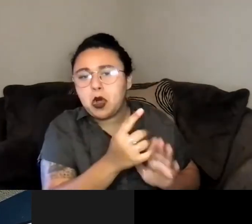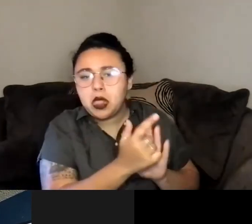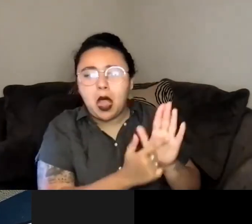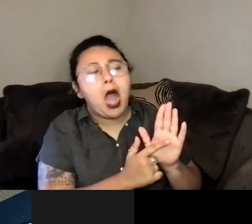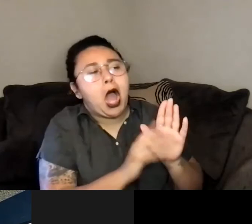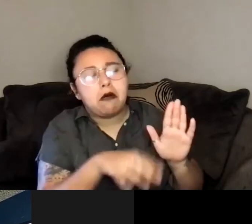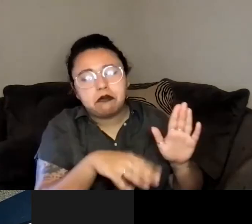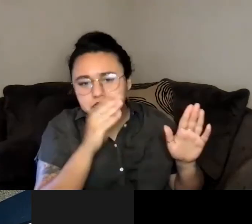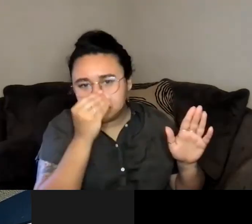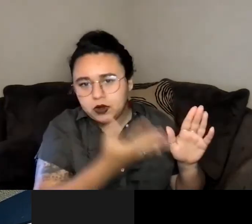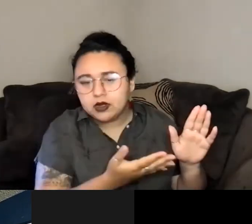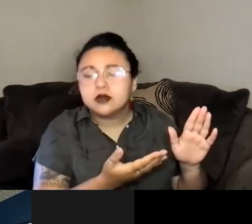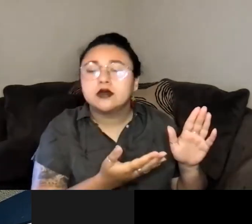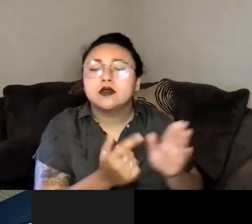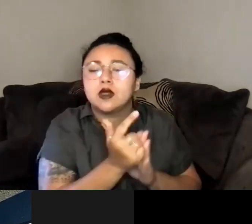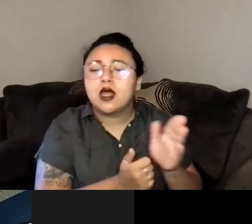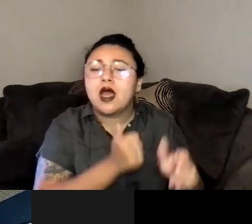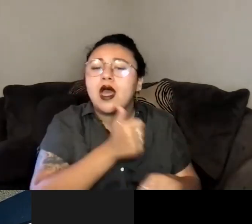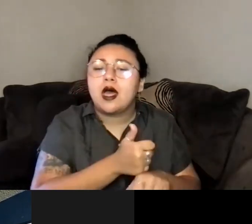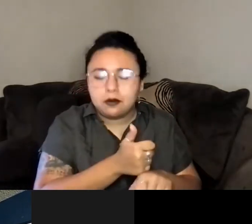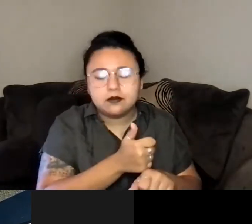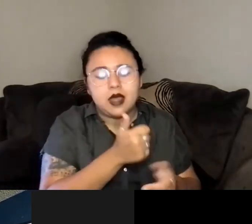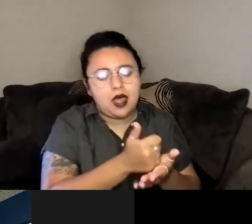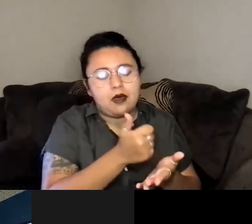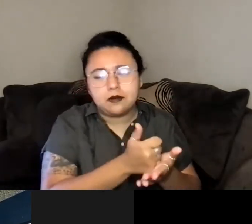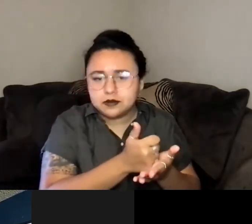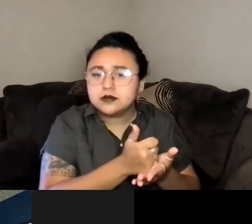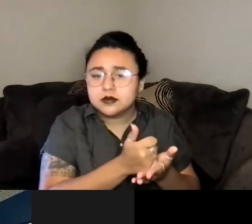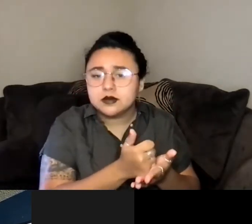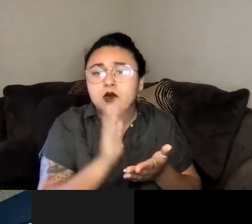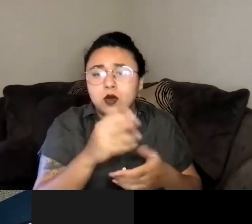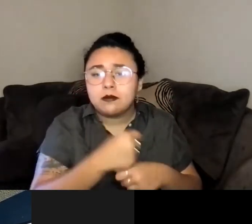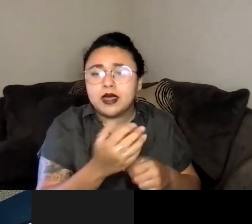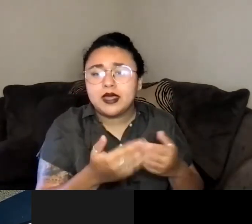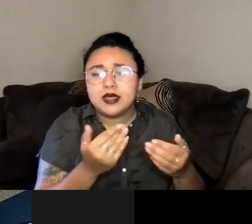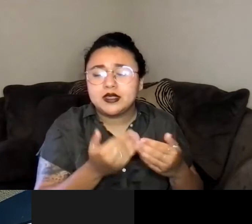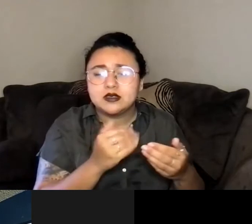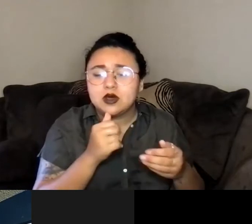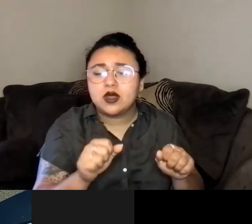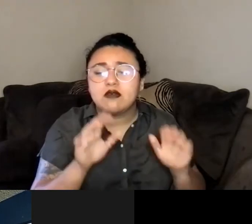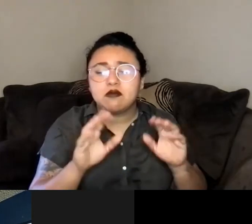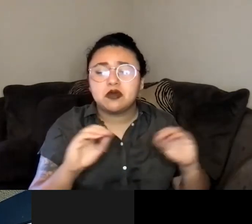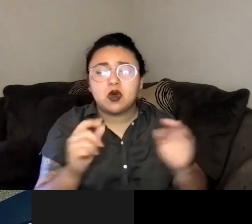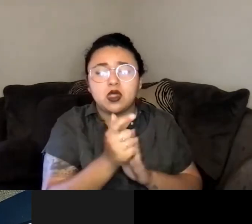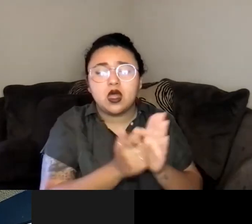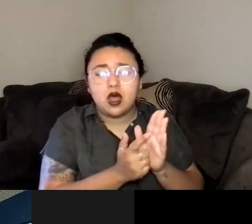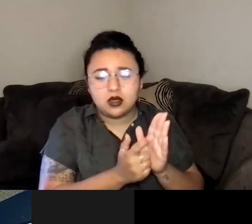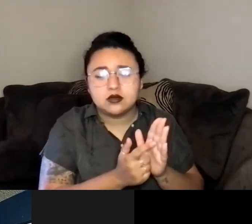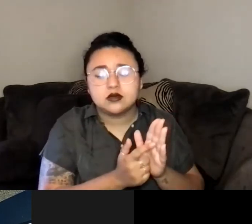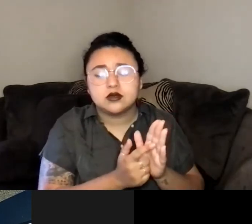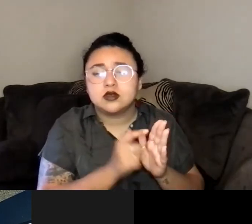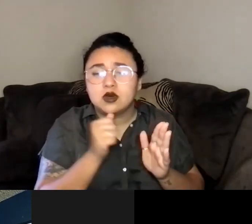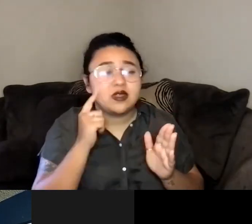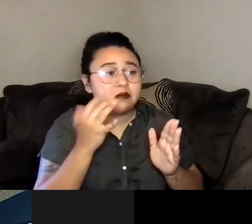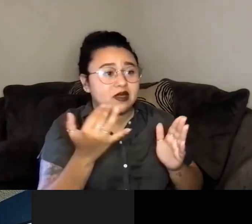Yep. So the law helps. It makes it easier, but don't give up if there's no law, and don't think just because there's a law, you're not going to have to fight.